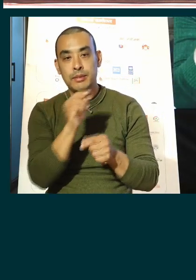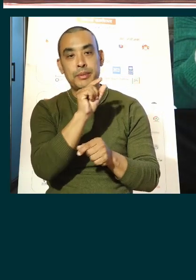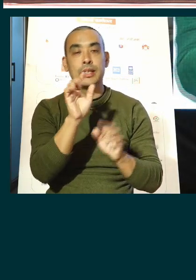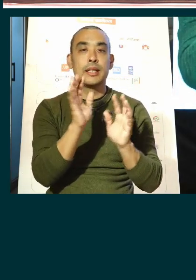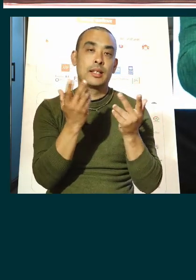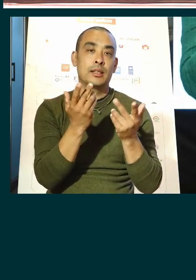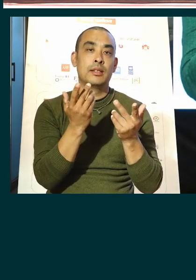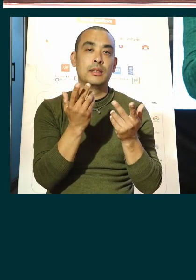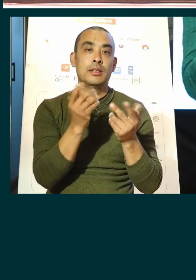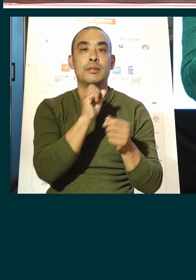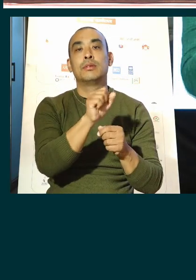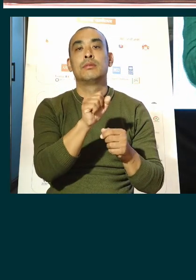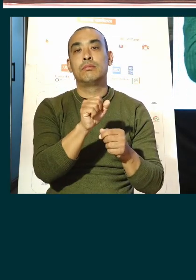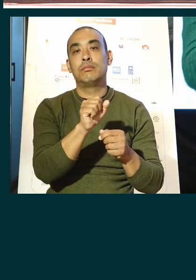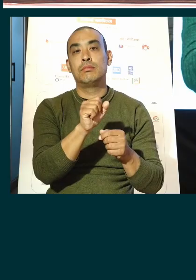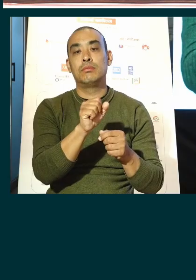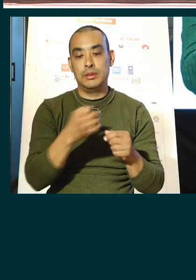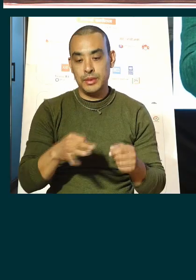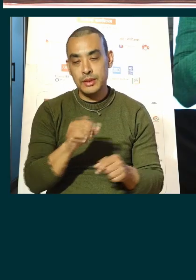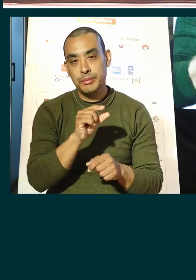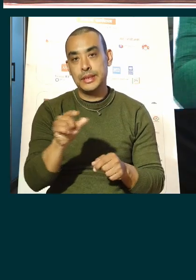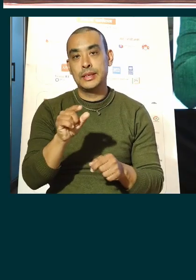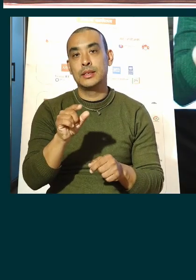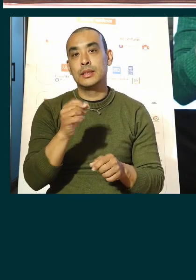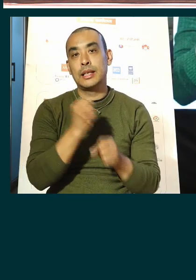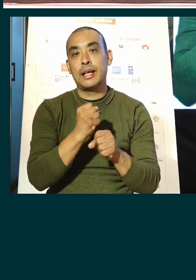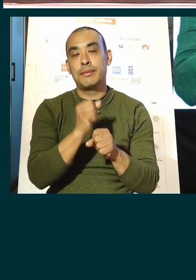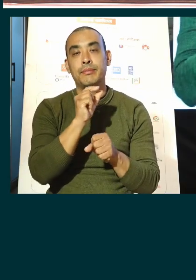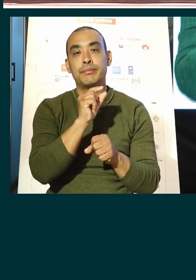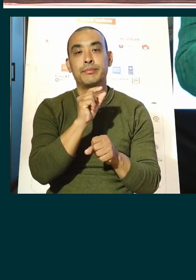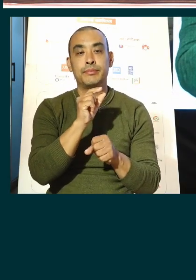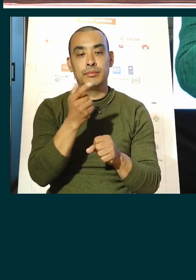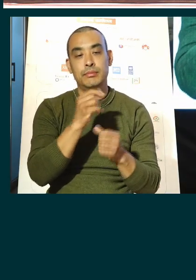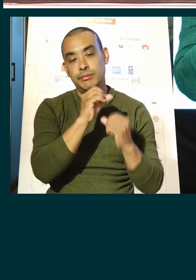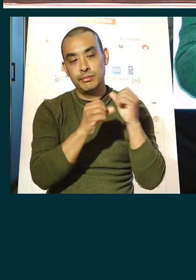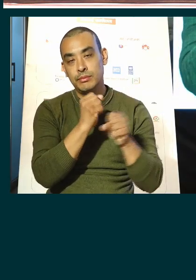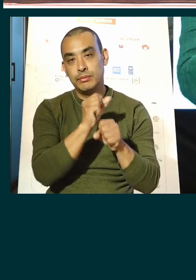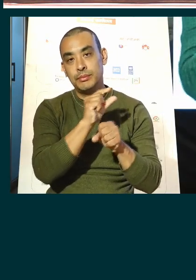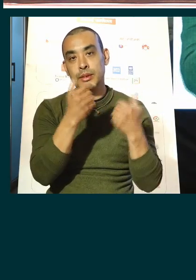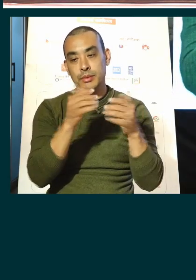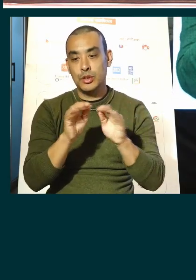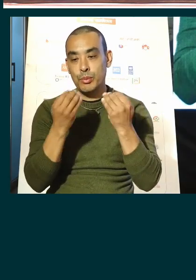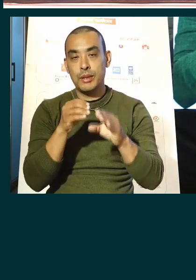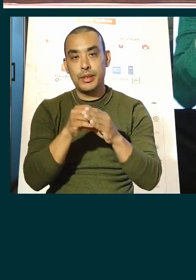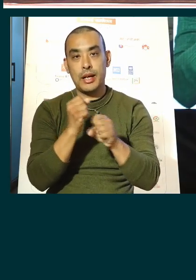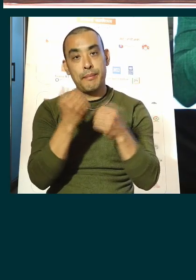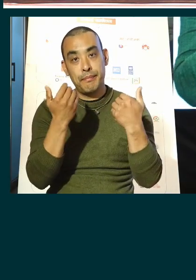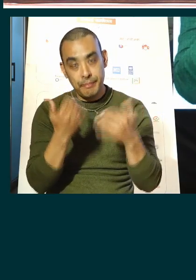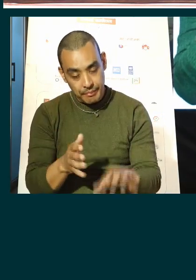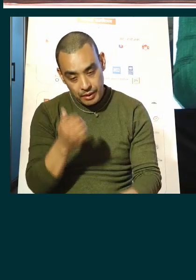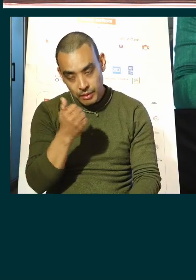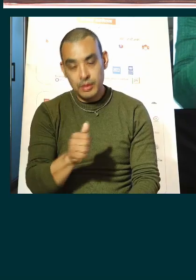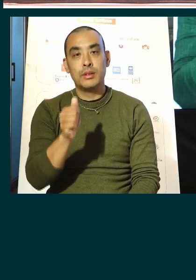has been, taking up menstrual discrimination over the generation in countries like ours.